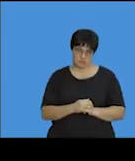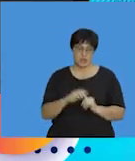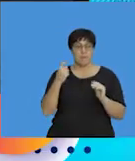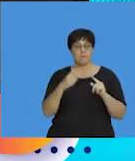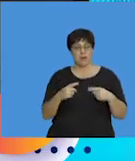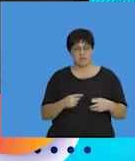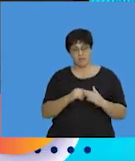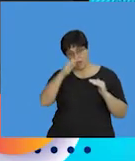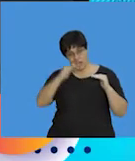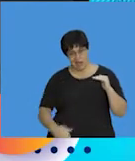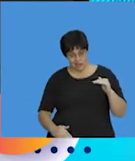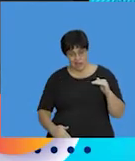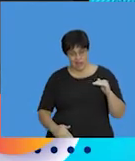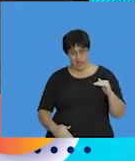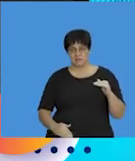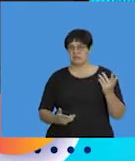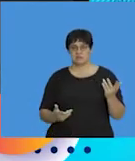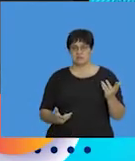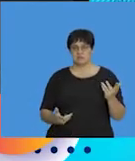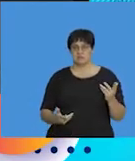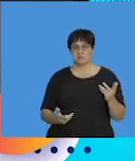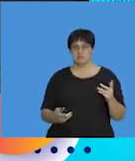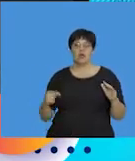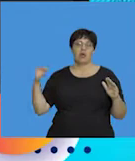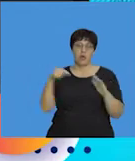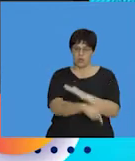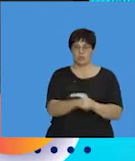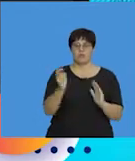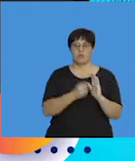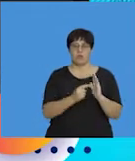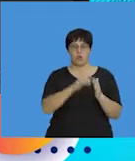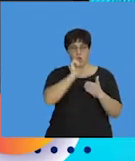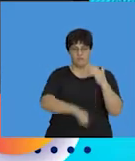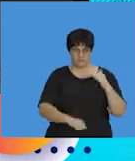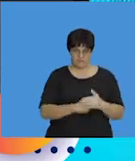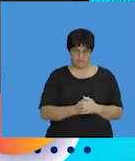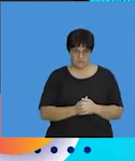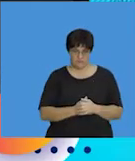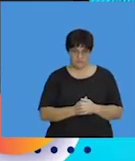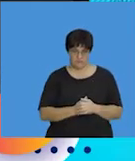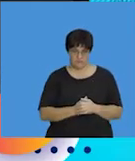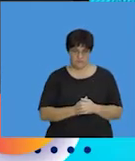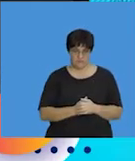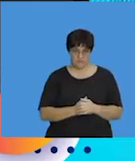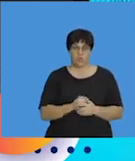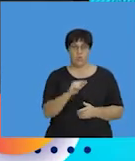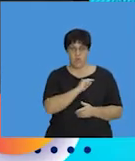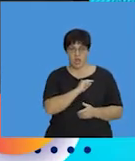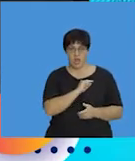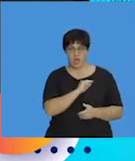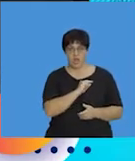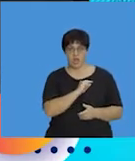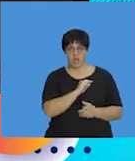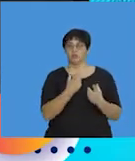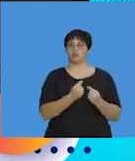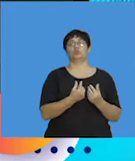You need to read your question. The way this gets marked is if you go below the axis, you actually lose a mark. They don't give you a mark